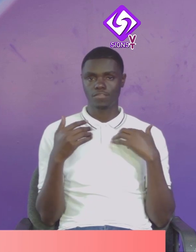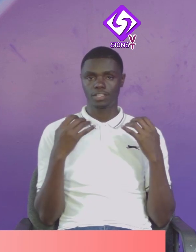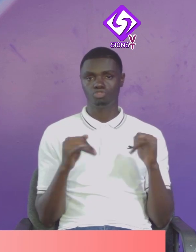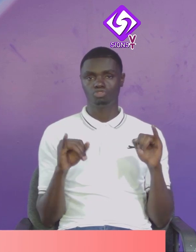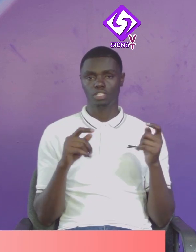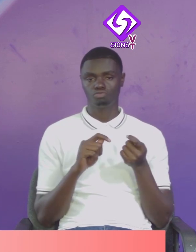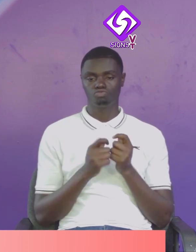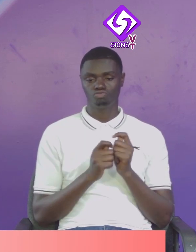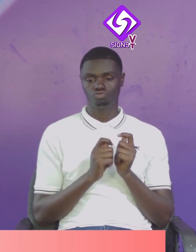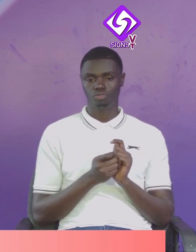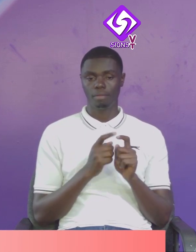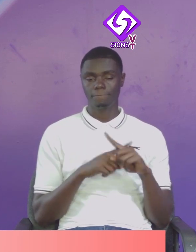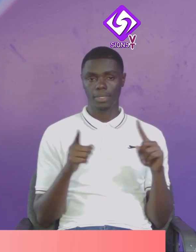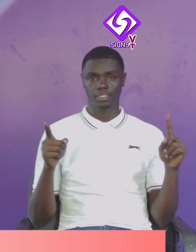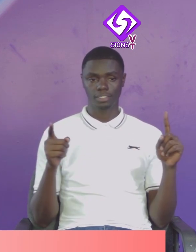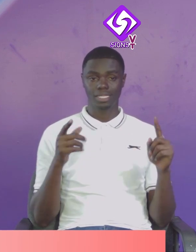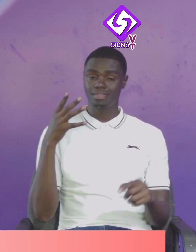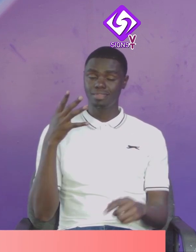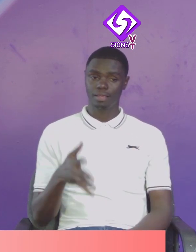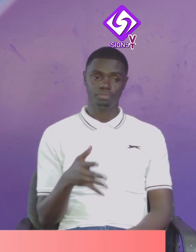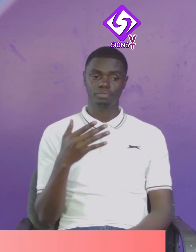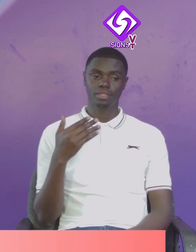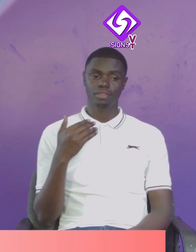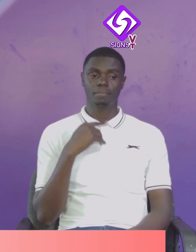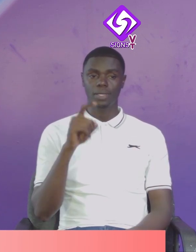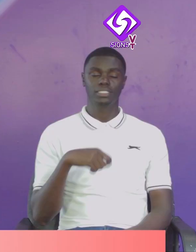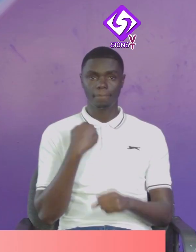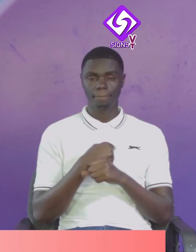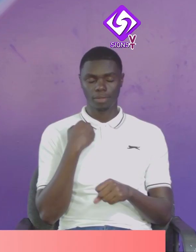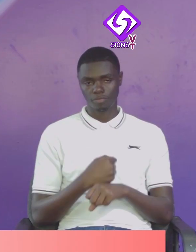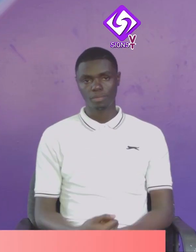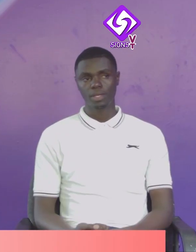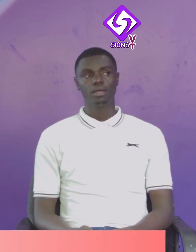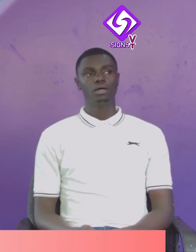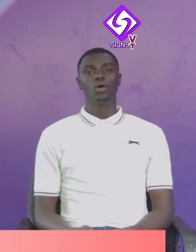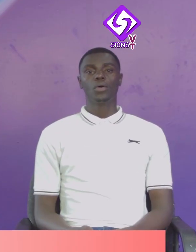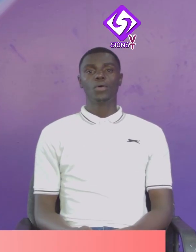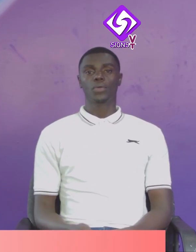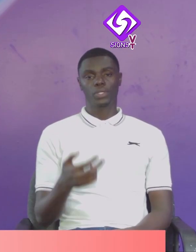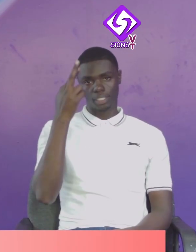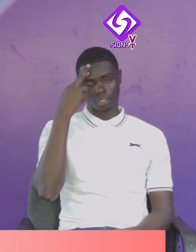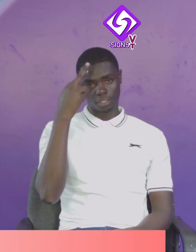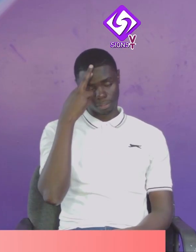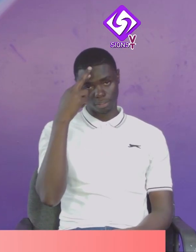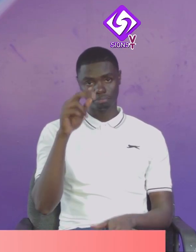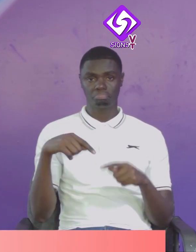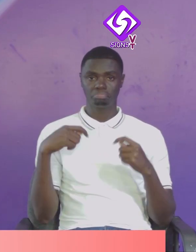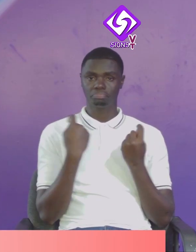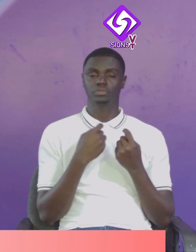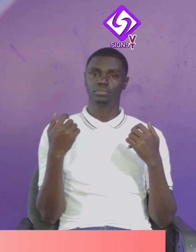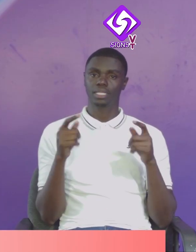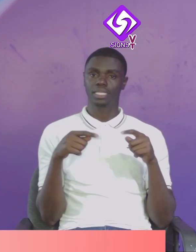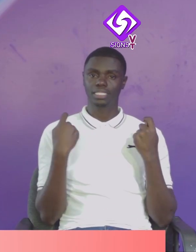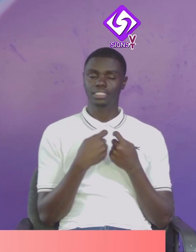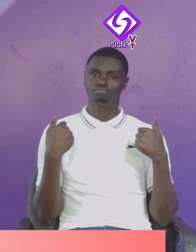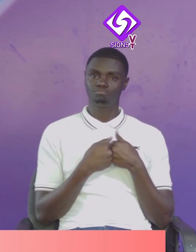to rectify them. Right. But here they have to perform. They are coming to perform. And remember, the team they are playing